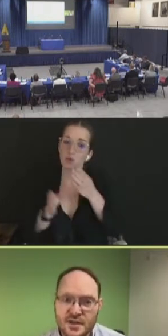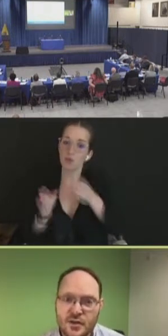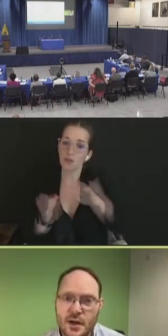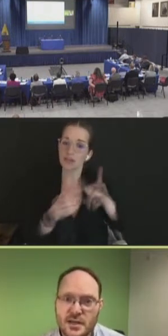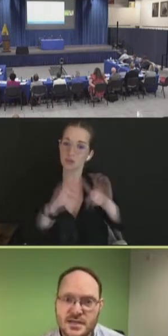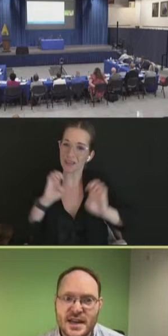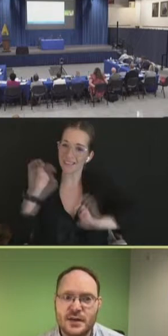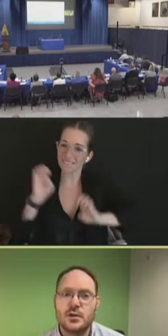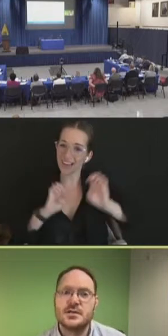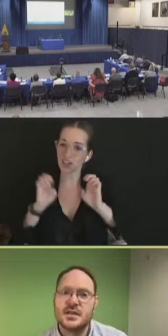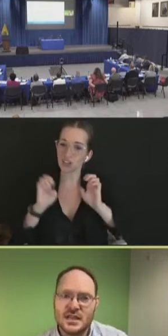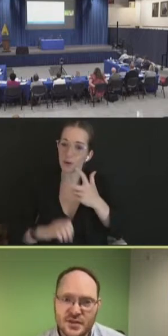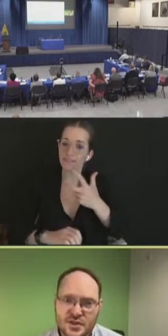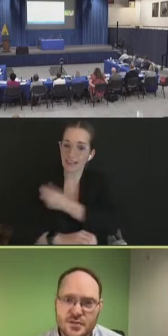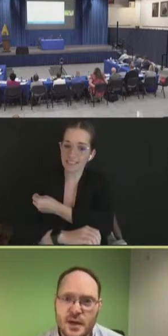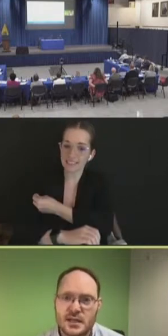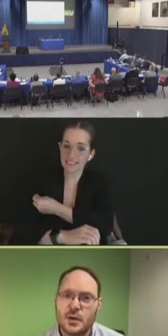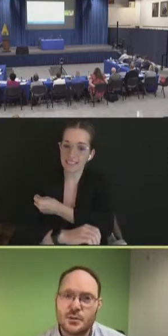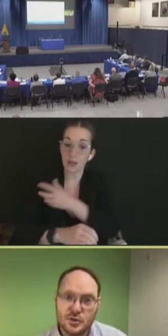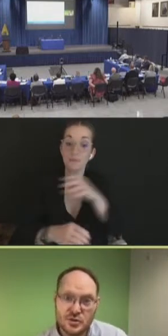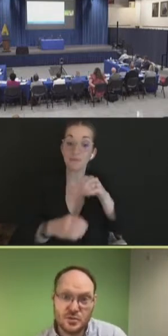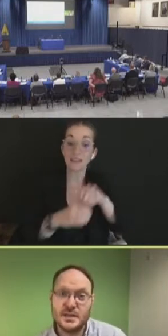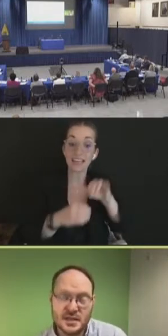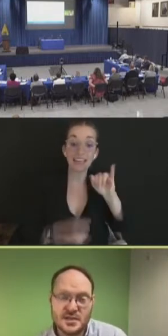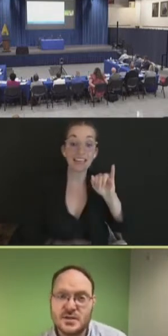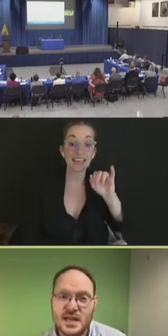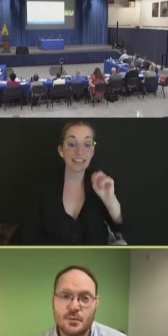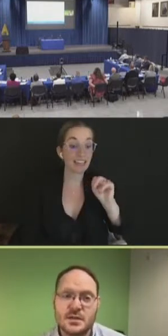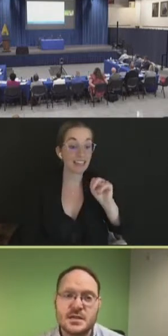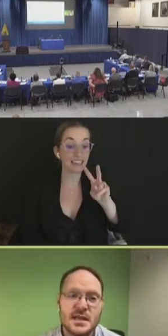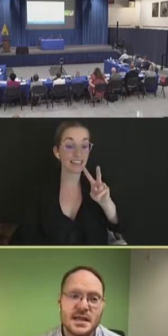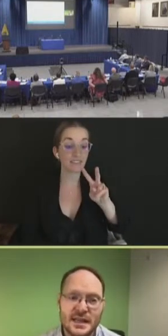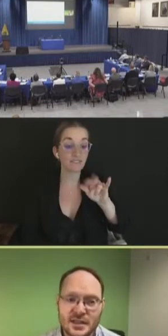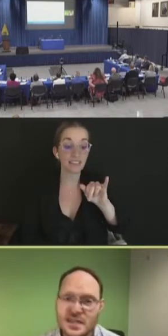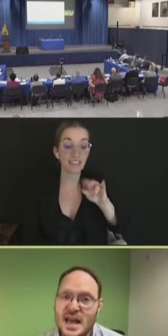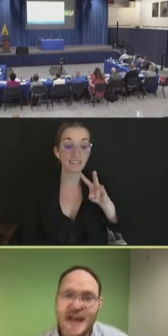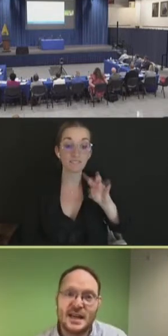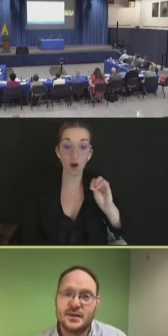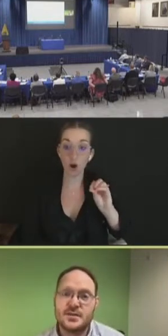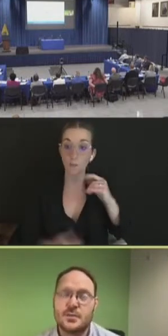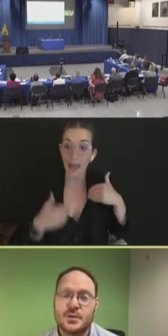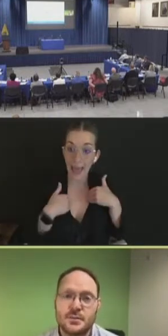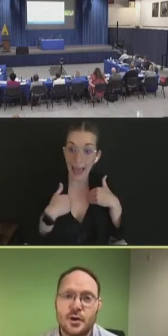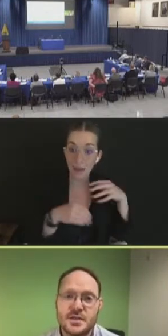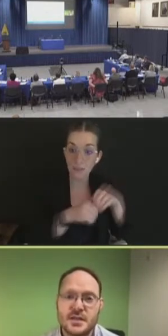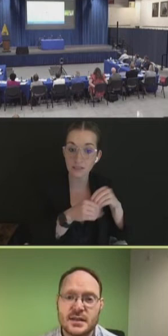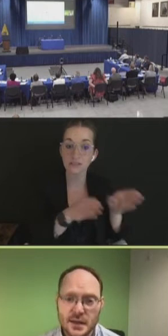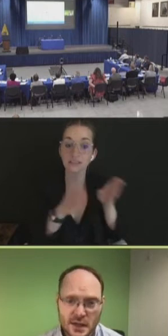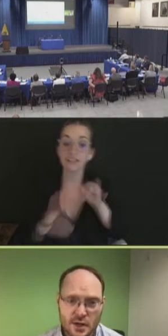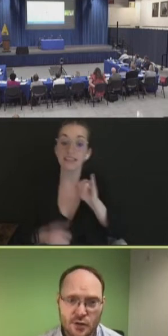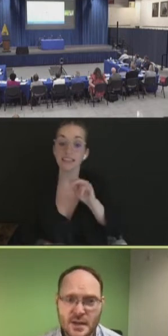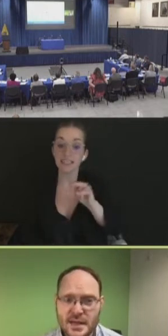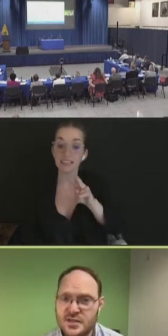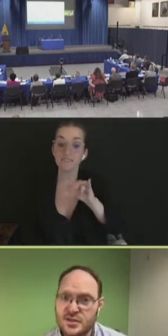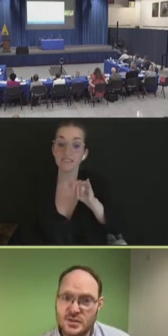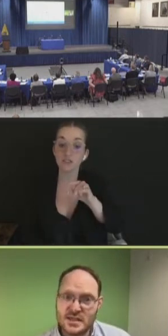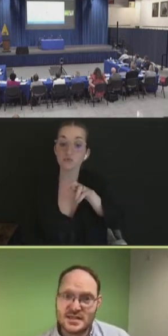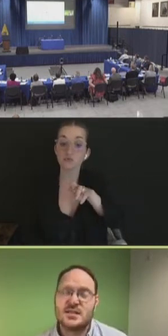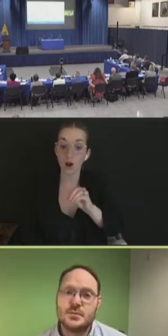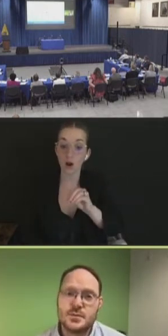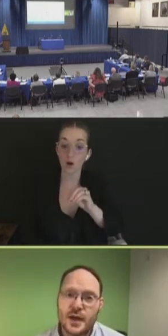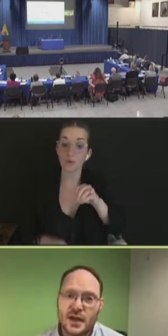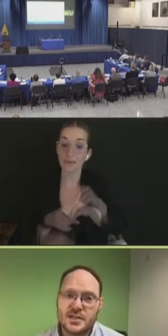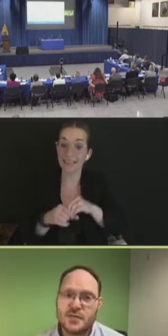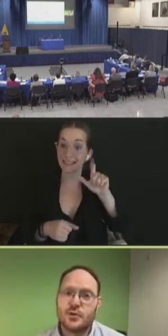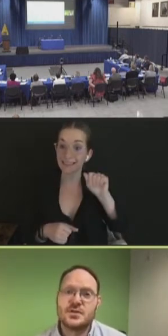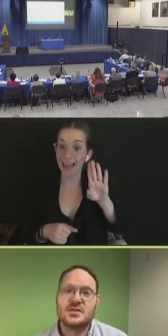in vivo models of animals, in vitro modeling where we use human tissue samples in a dish, and some of the points that Greg mentioned, using